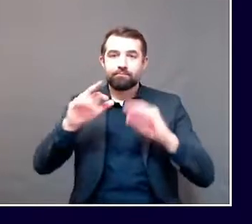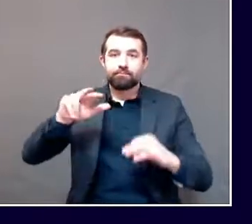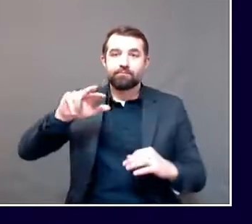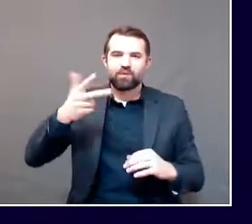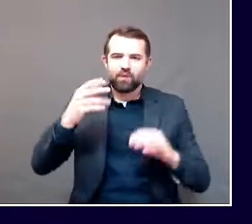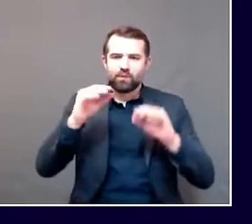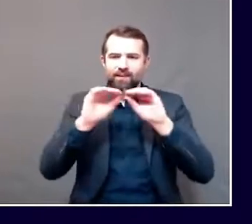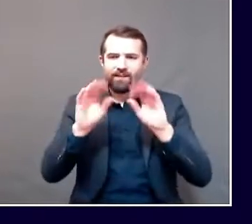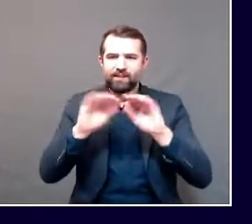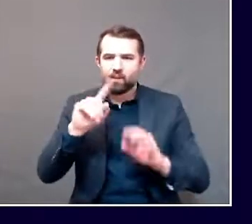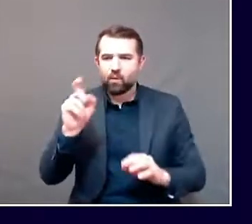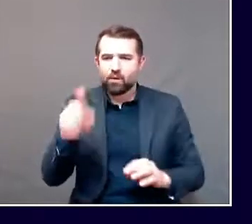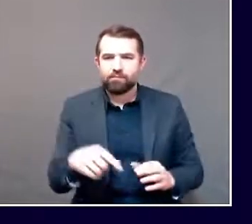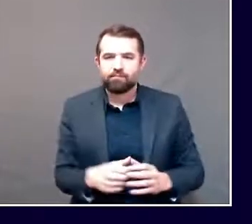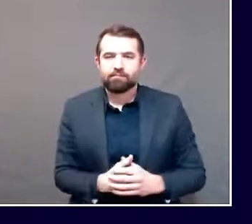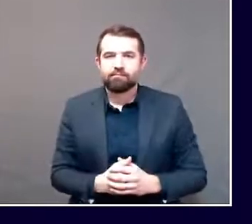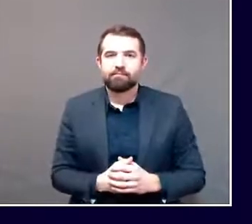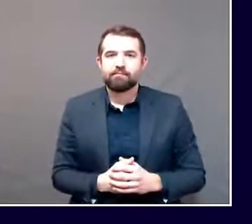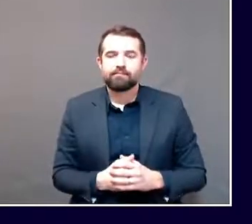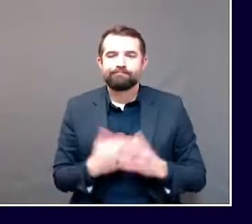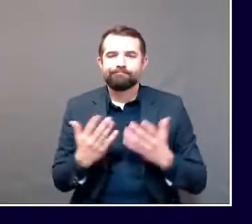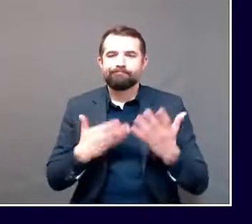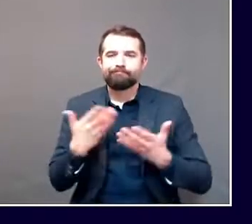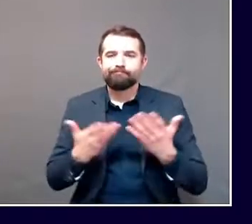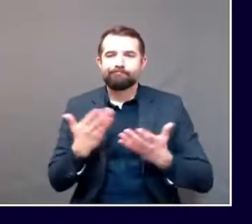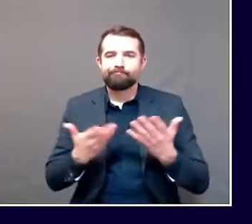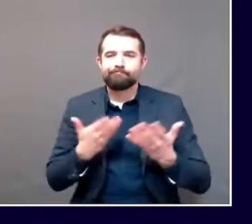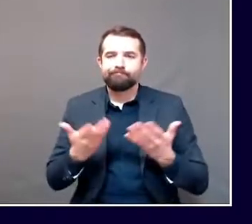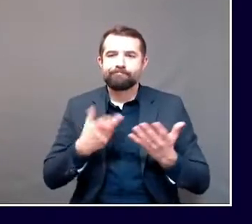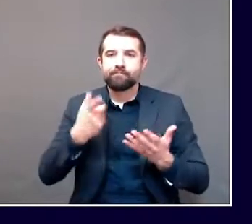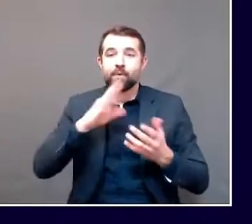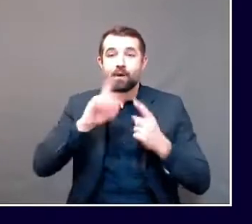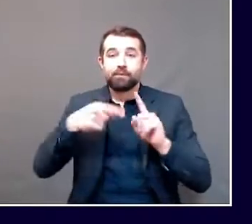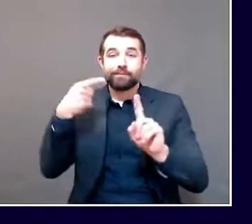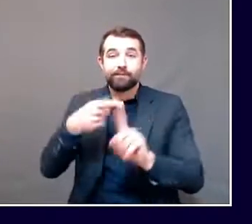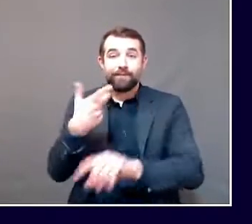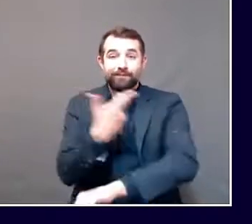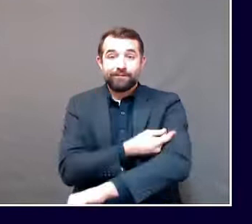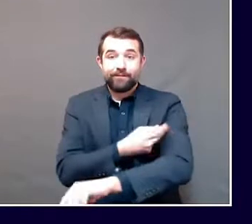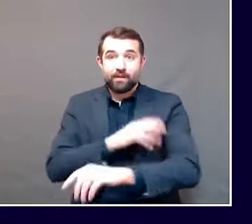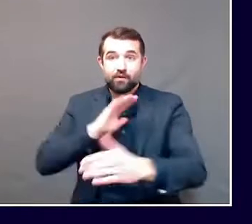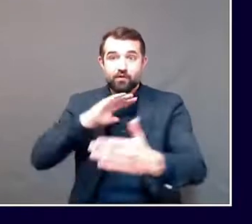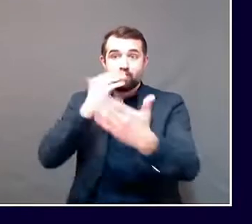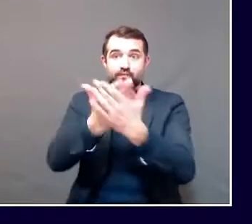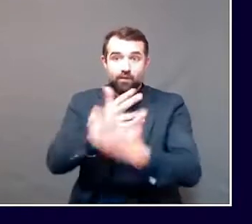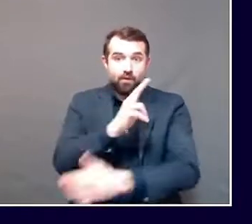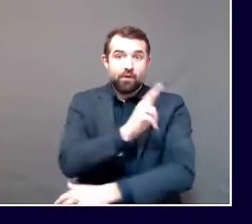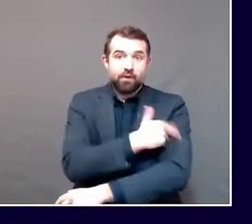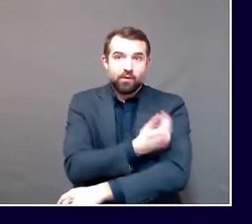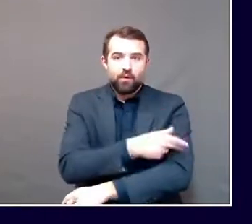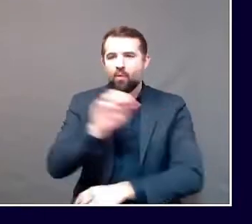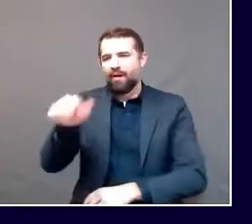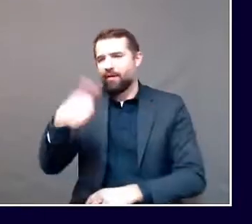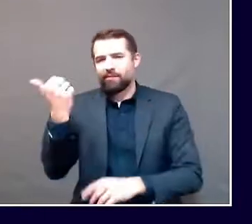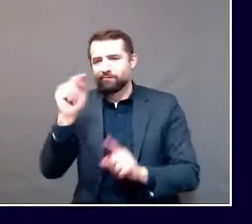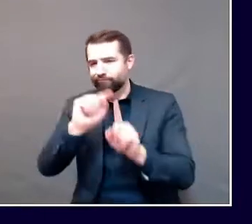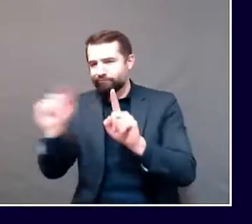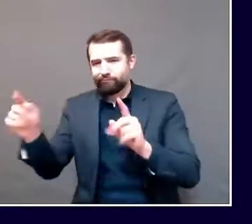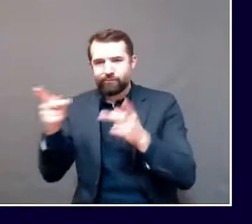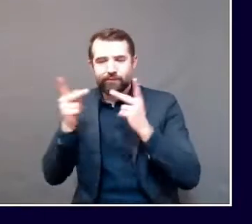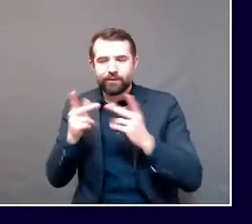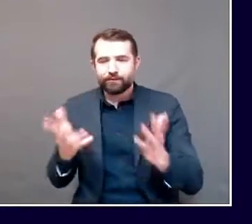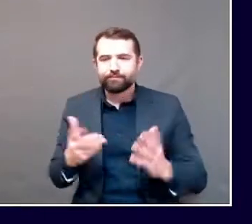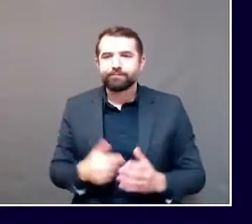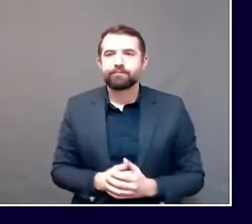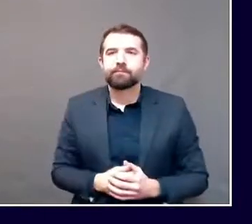question. Once the vaccine gets to hospitals or other entities that are receiving the vaccines, what kind